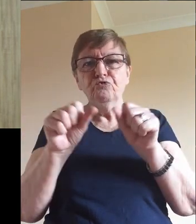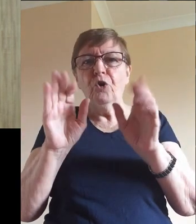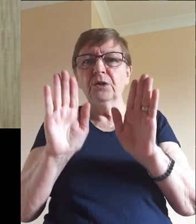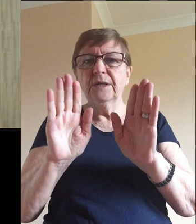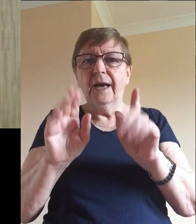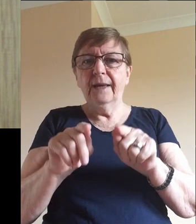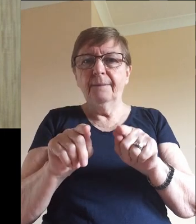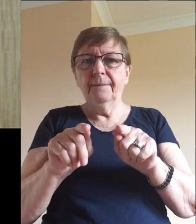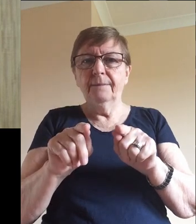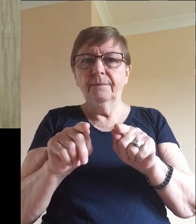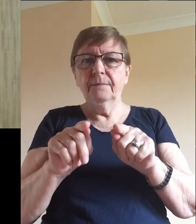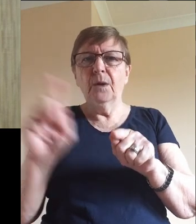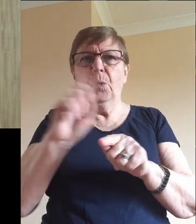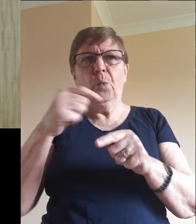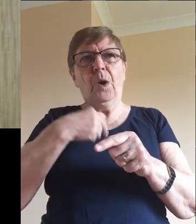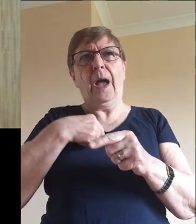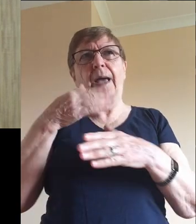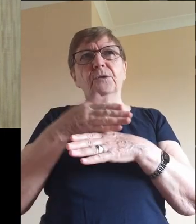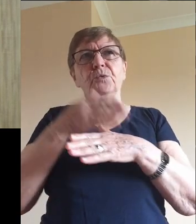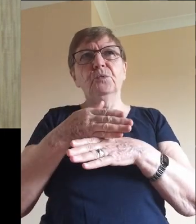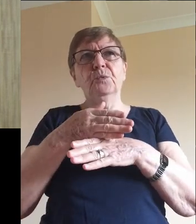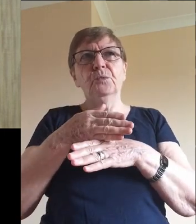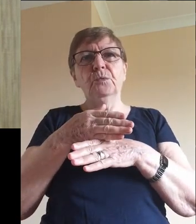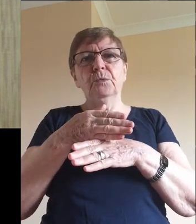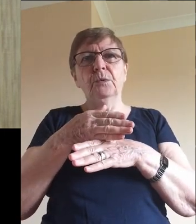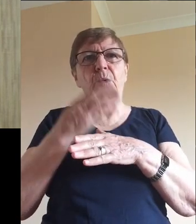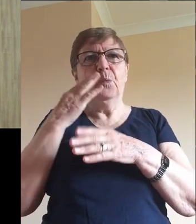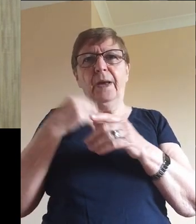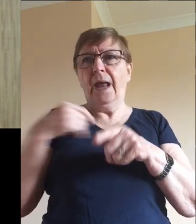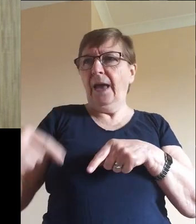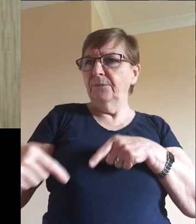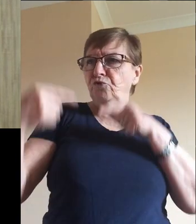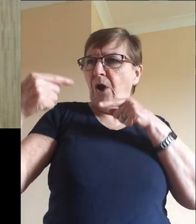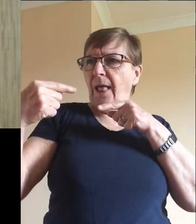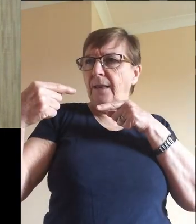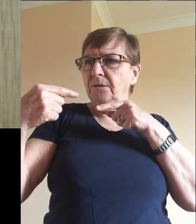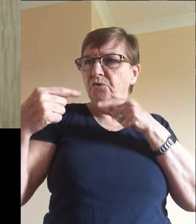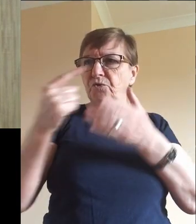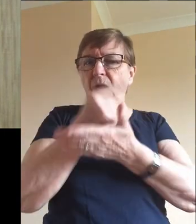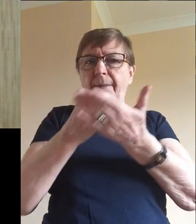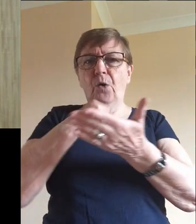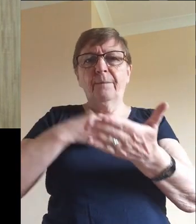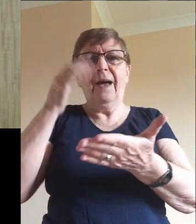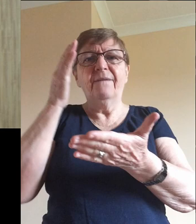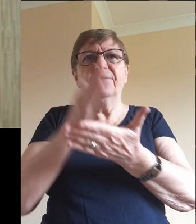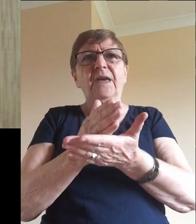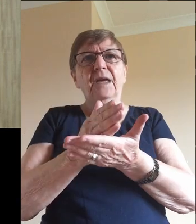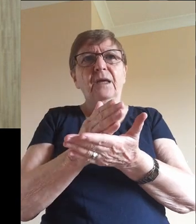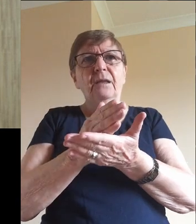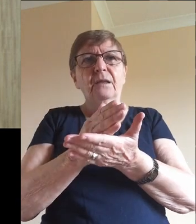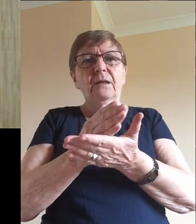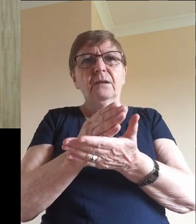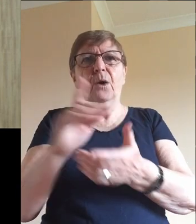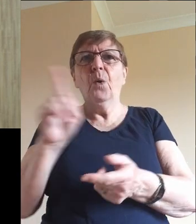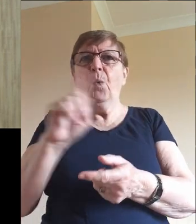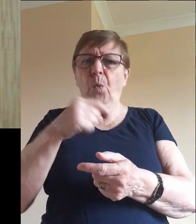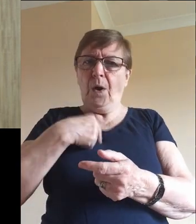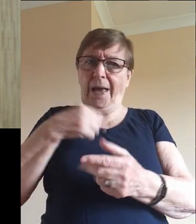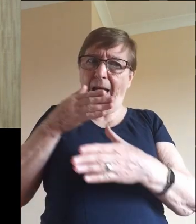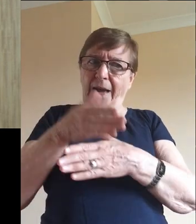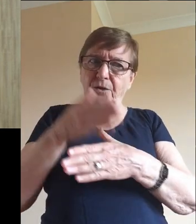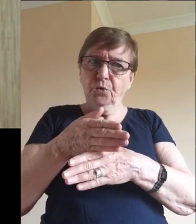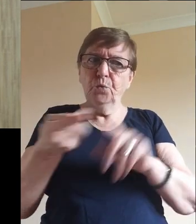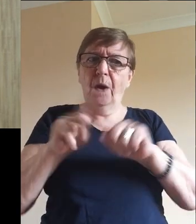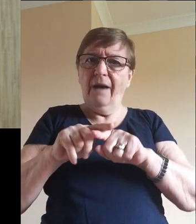I think, what do I do when I'm challenged about my faith? What do I do if my Christianity